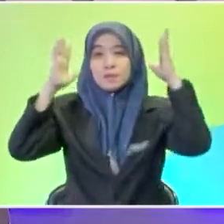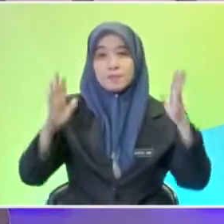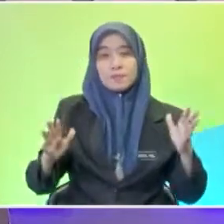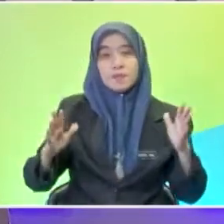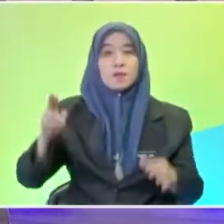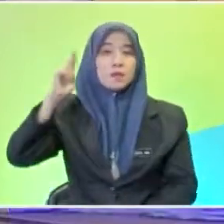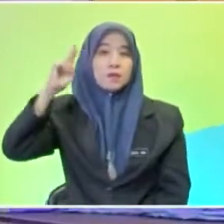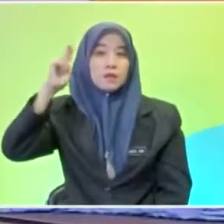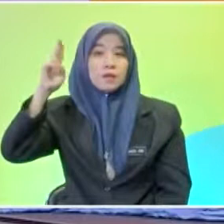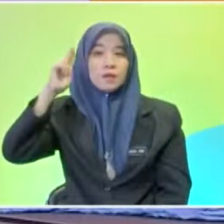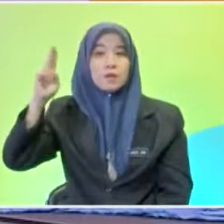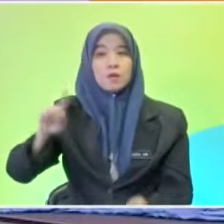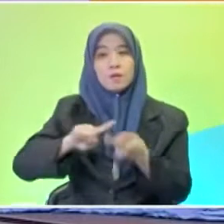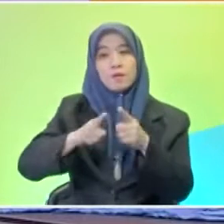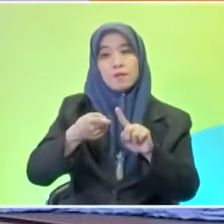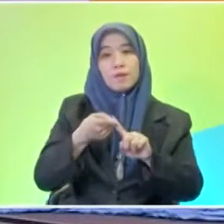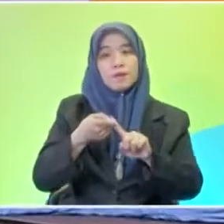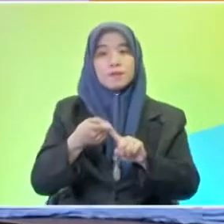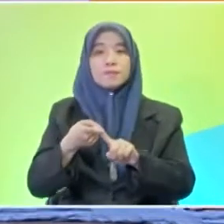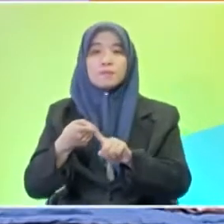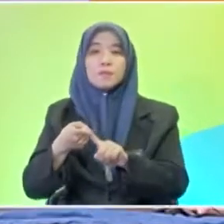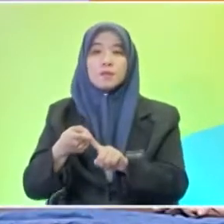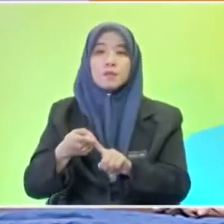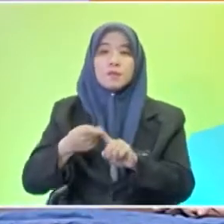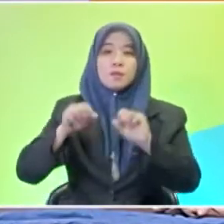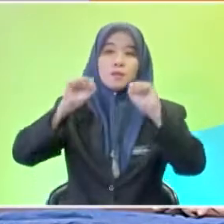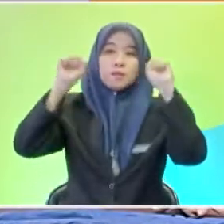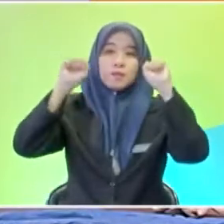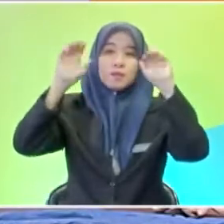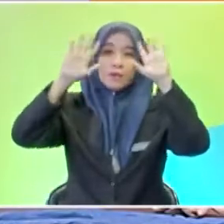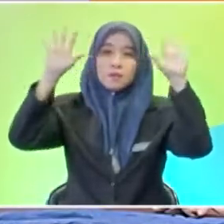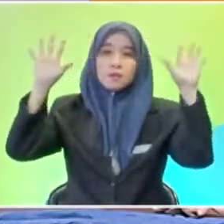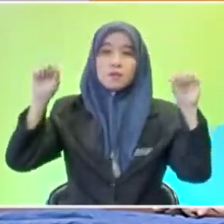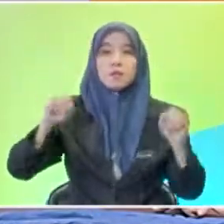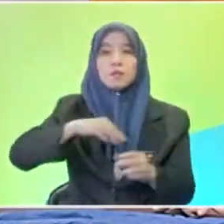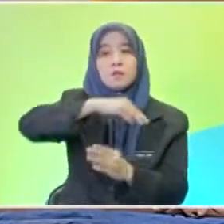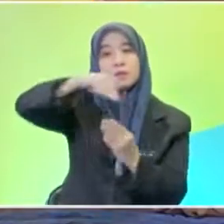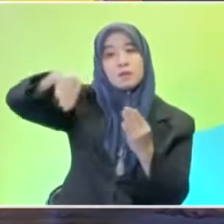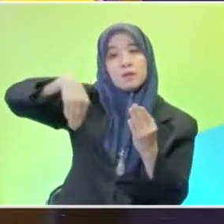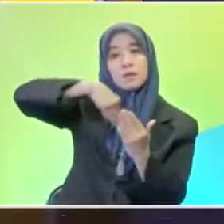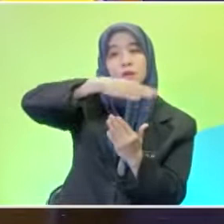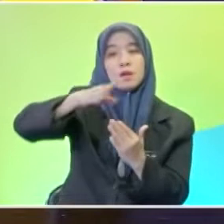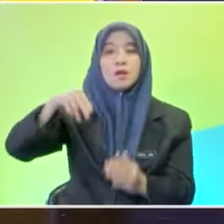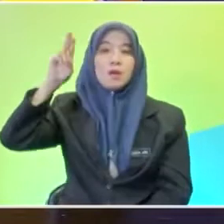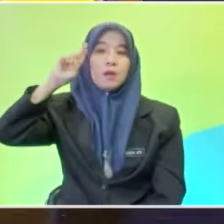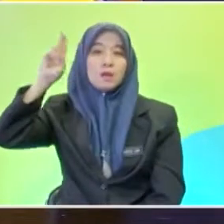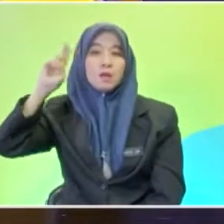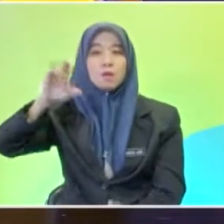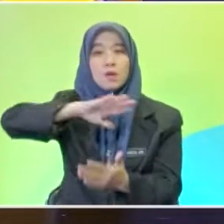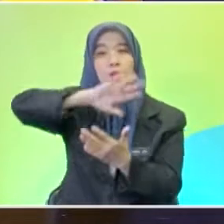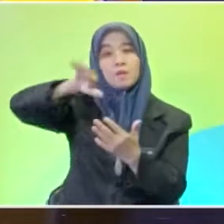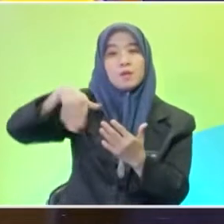teacher. Hello friends. Wave your hands and turn around.